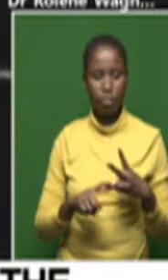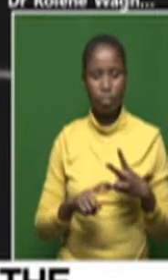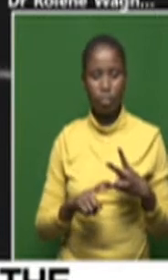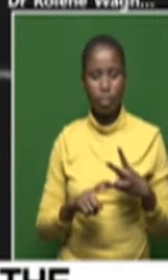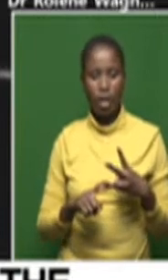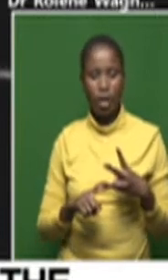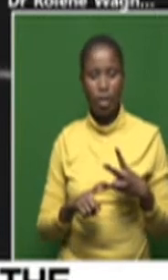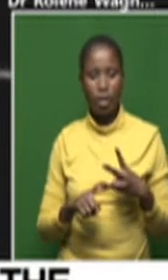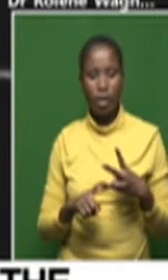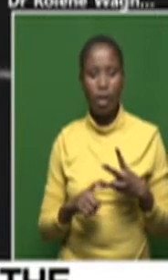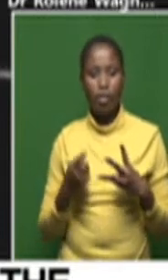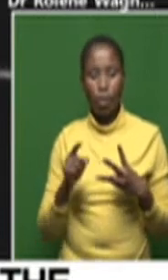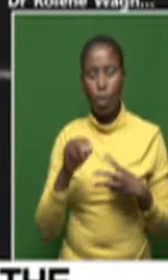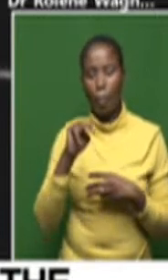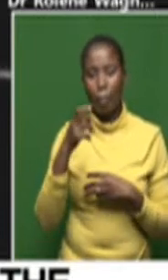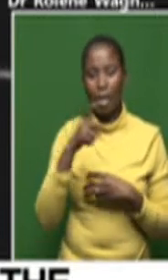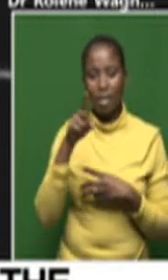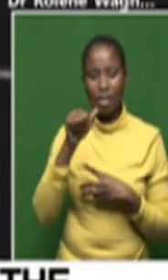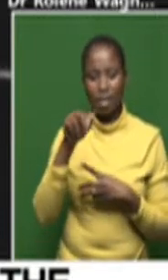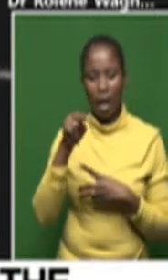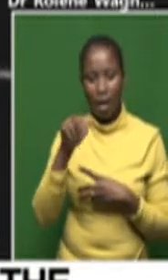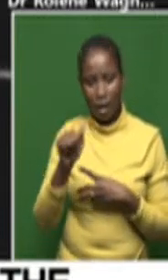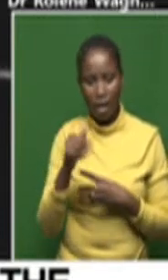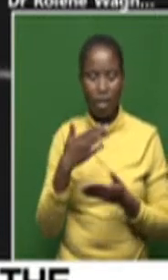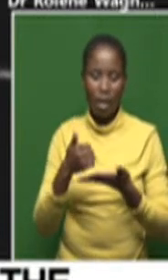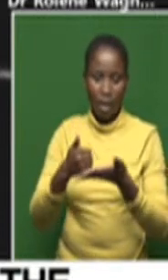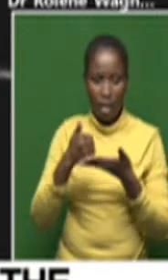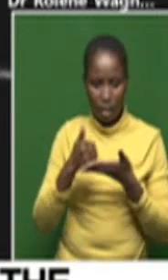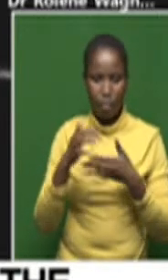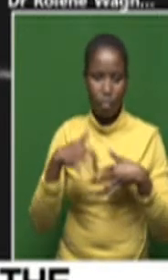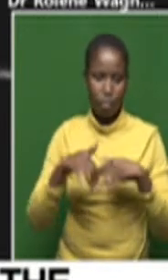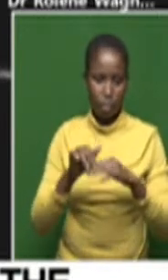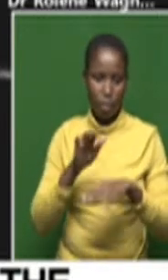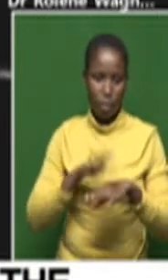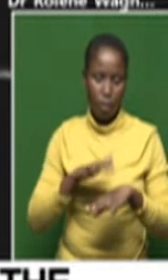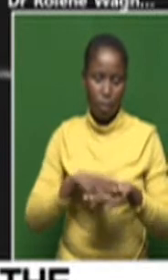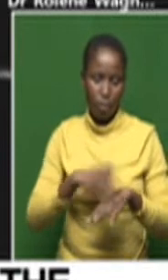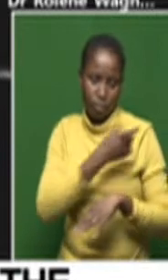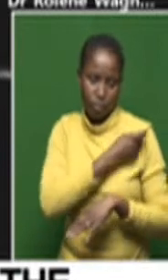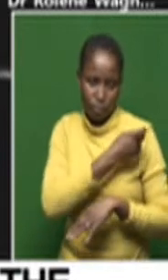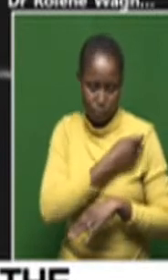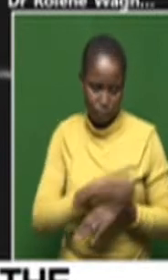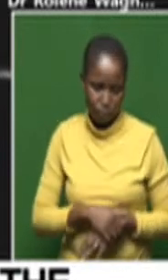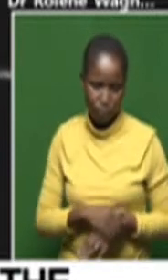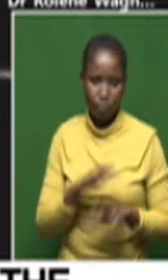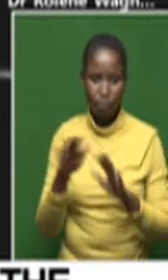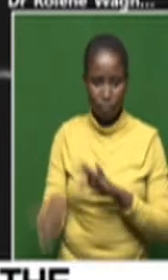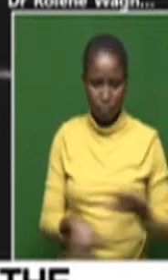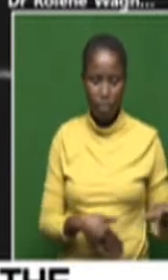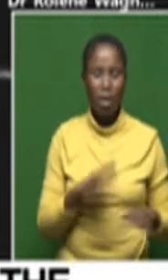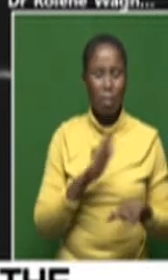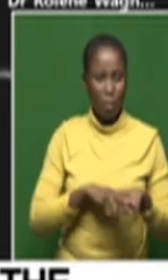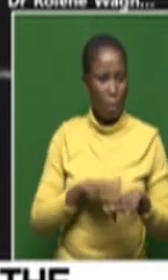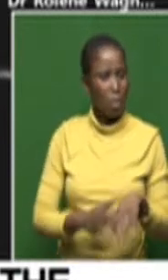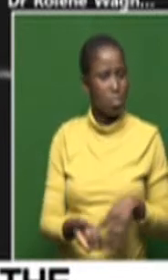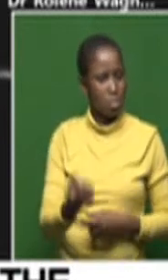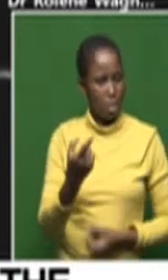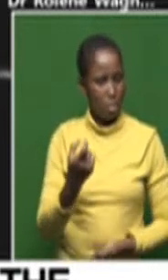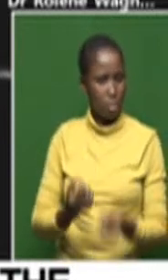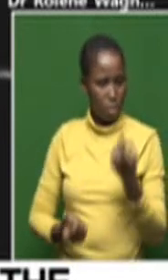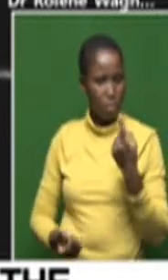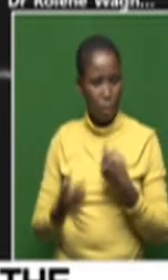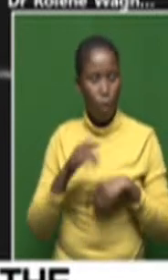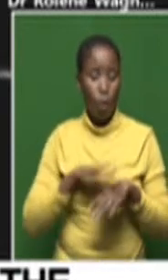temporal site in Bizana to assist us in ramping up. We've got more pop-up sites that are coming online